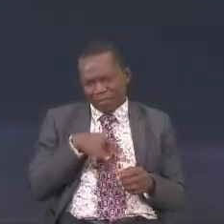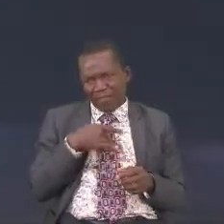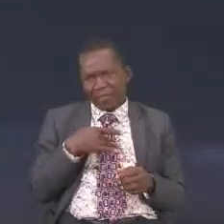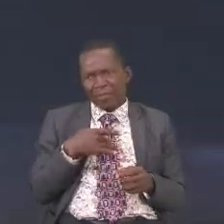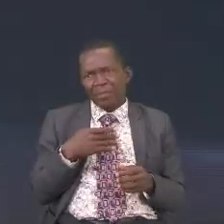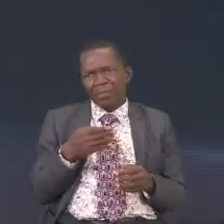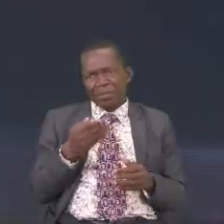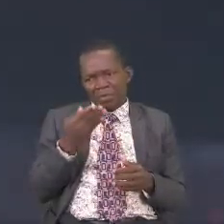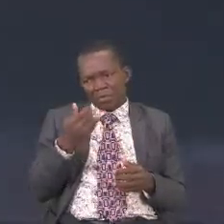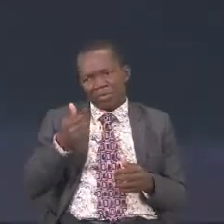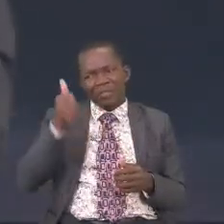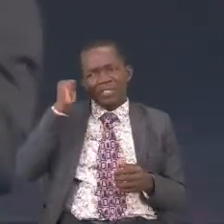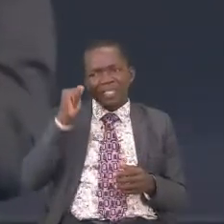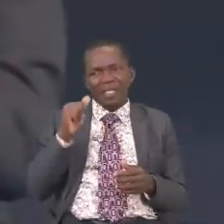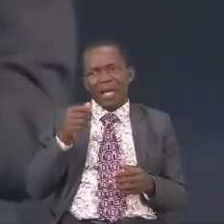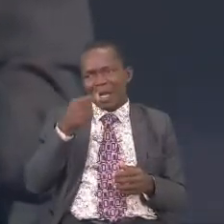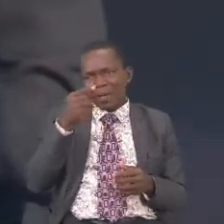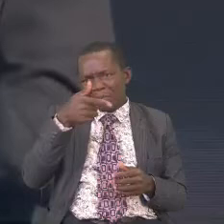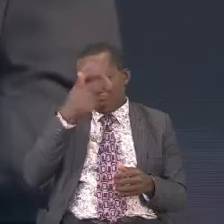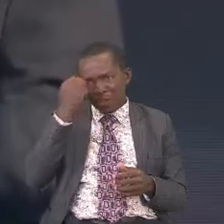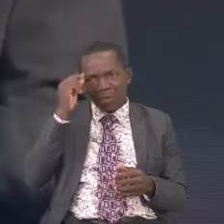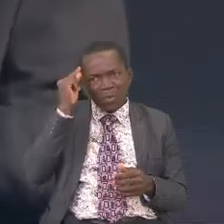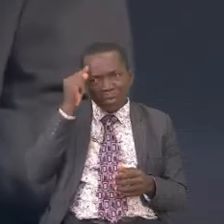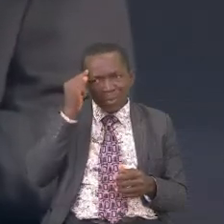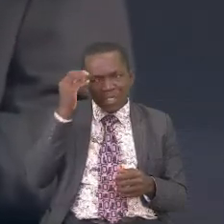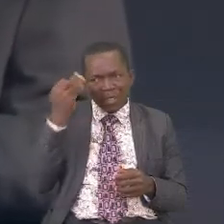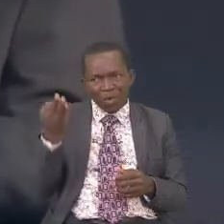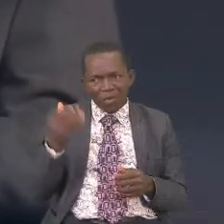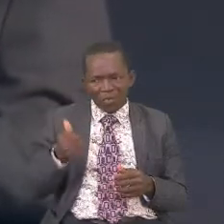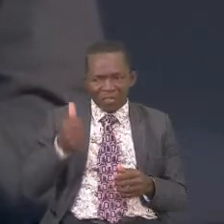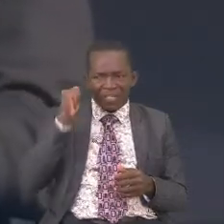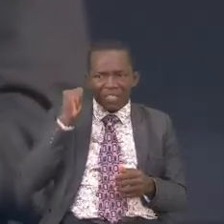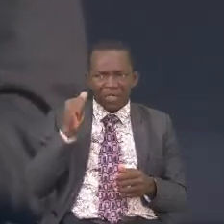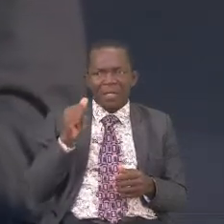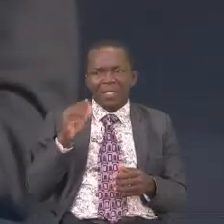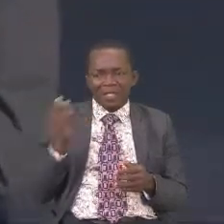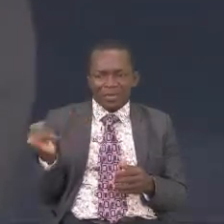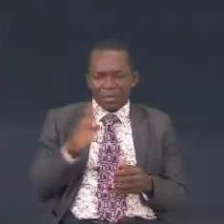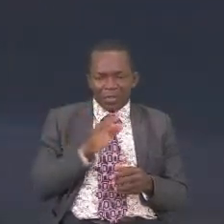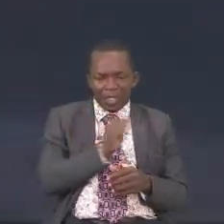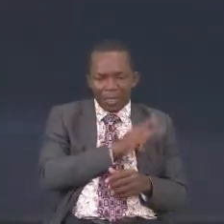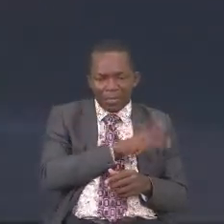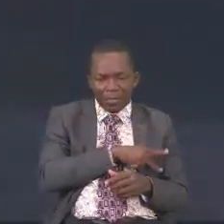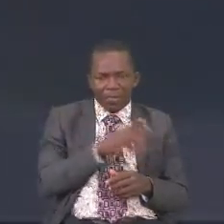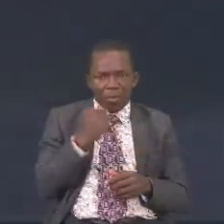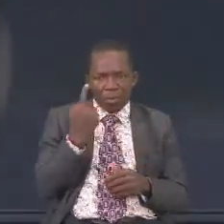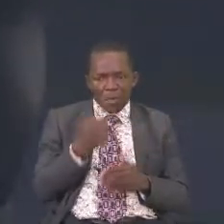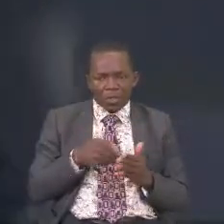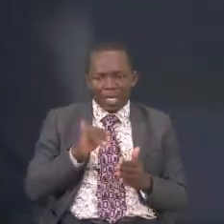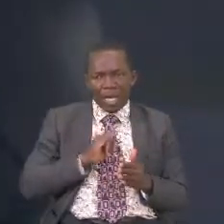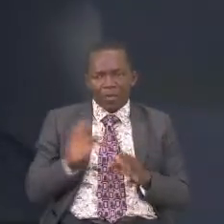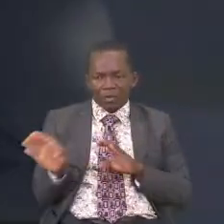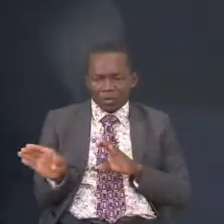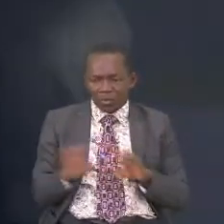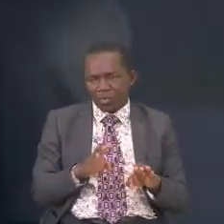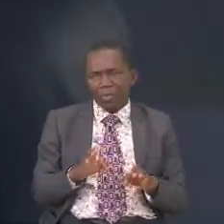the rejection, because we think they'll not approve of what I'm asking, and they're going to say no, that's why we don't